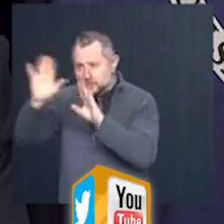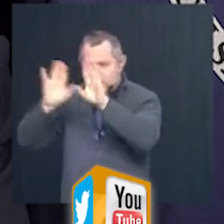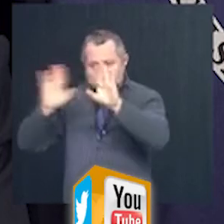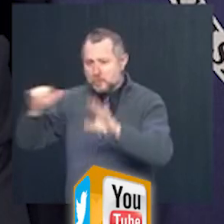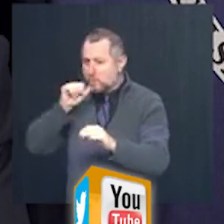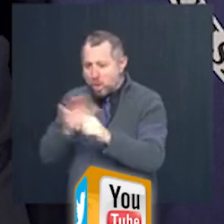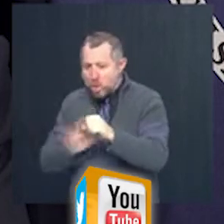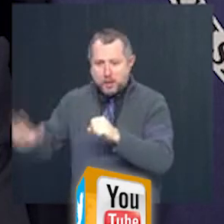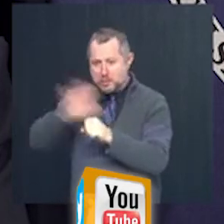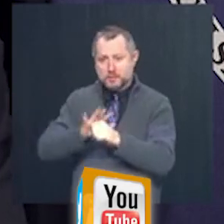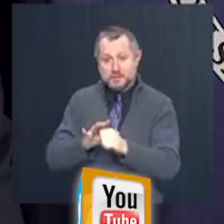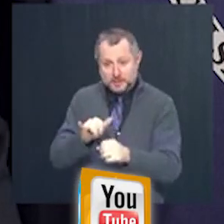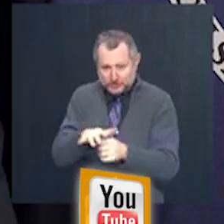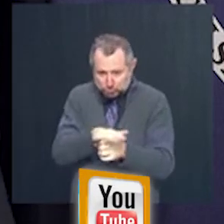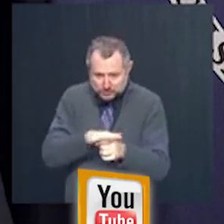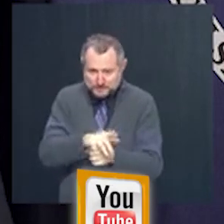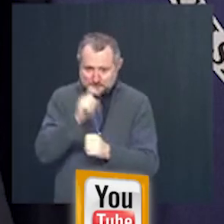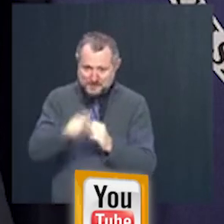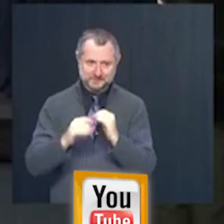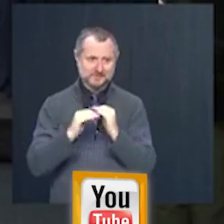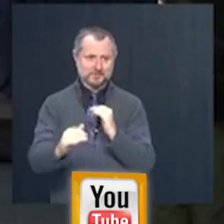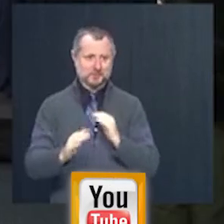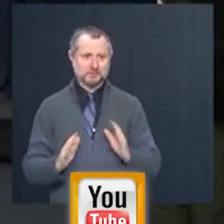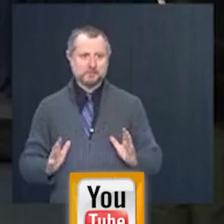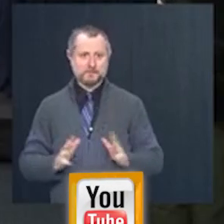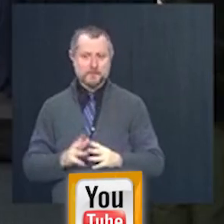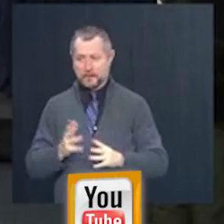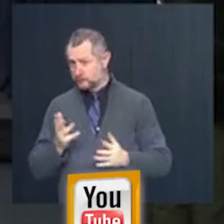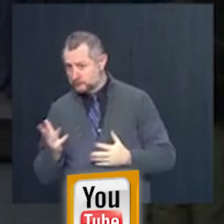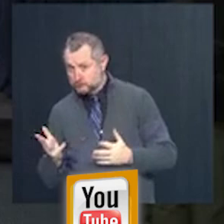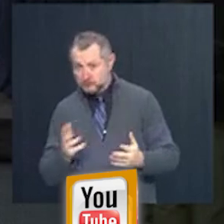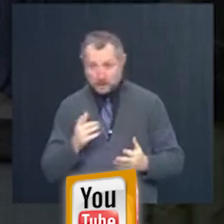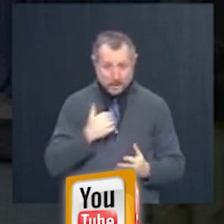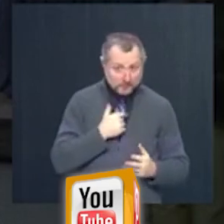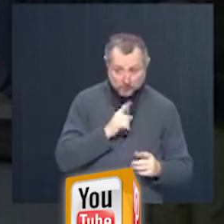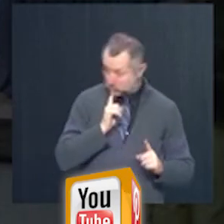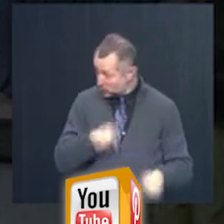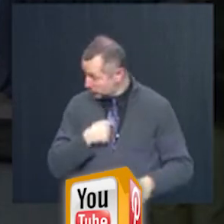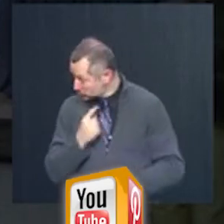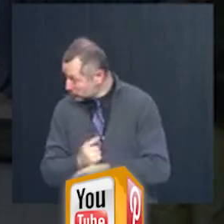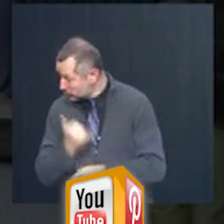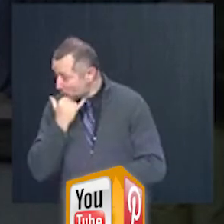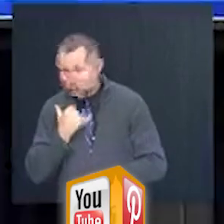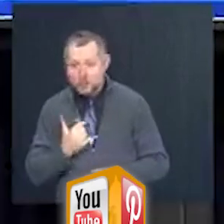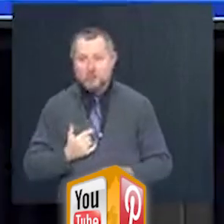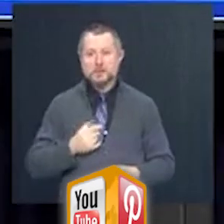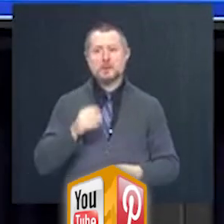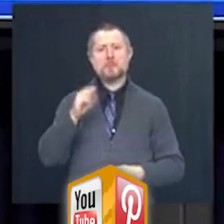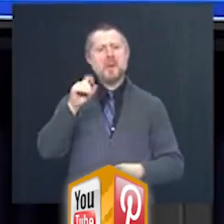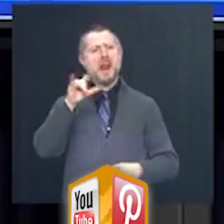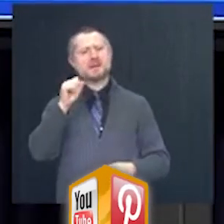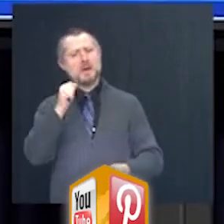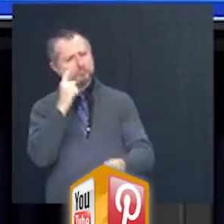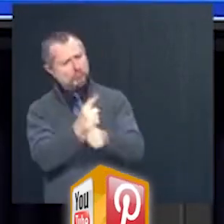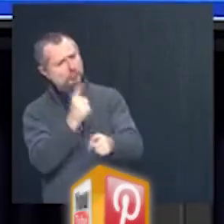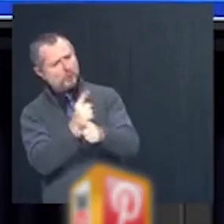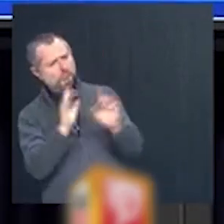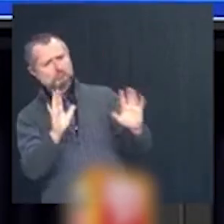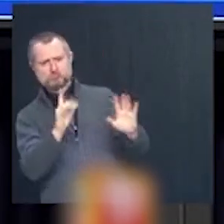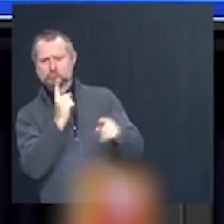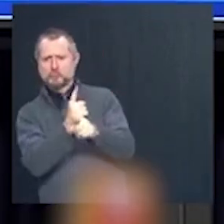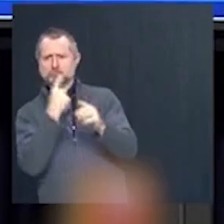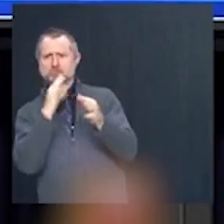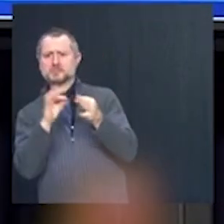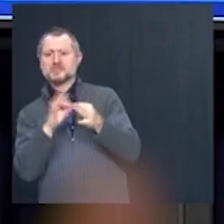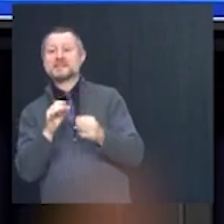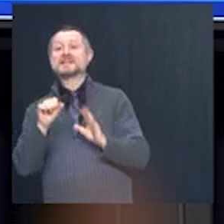rate would have to be stable. Yeah, no, So am I asking no, that's correct. So, Marcia, we're looking at all of them by regions. That we've broken the state out into